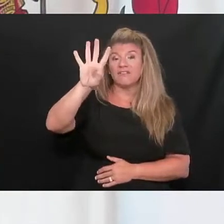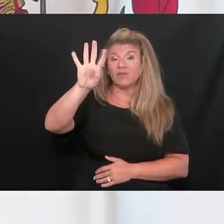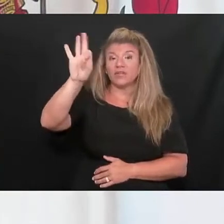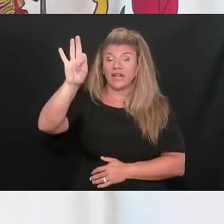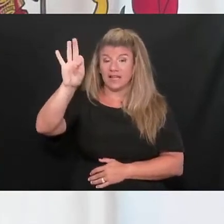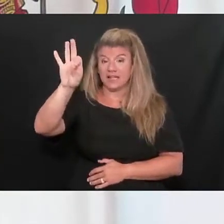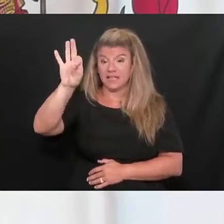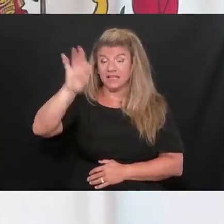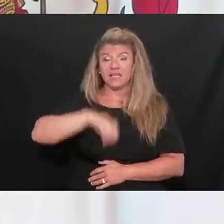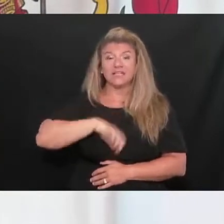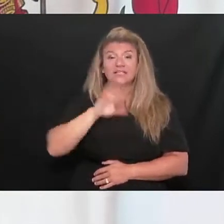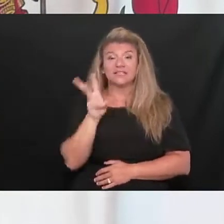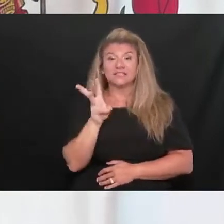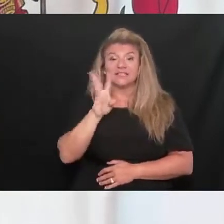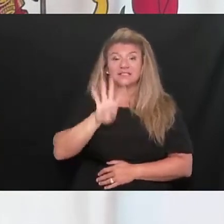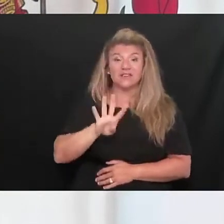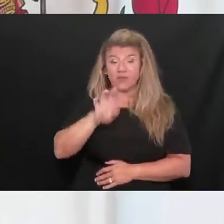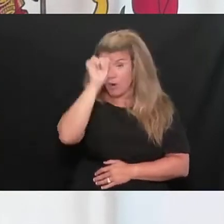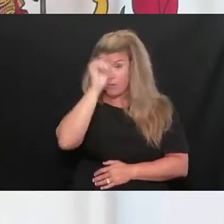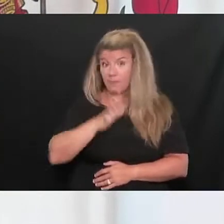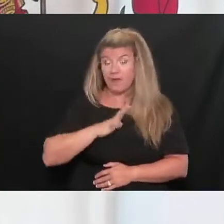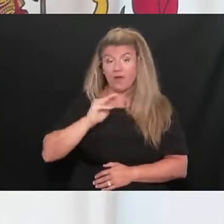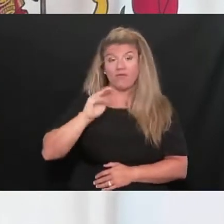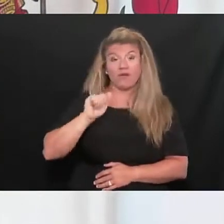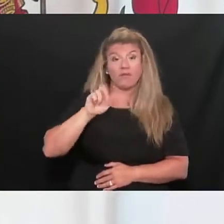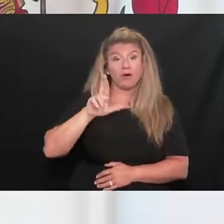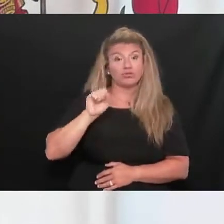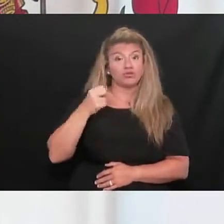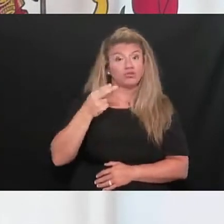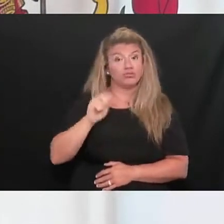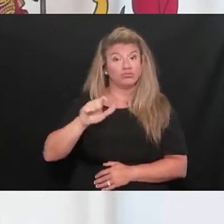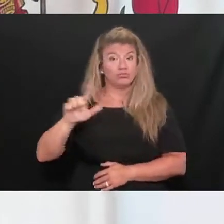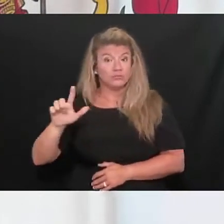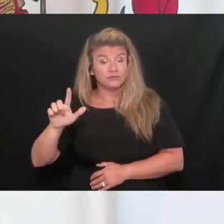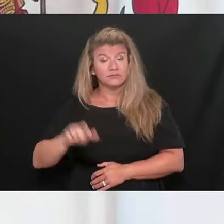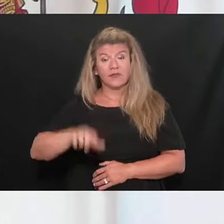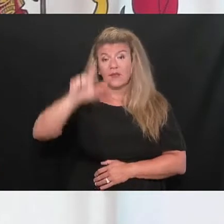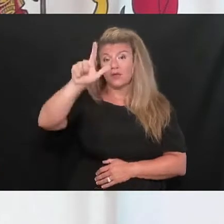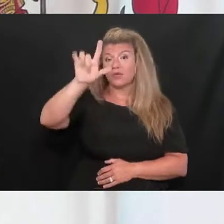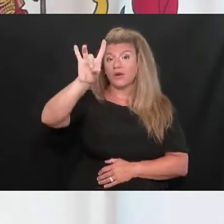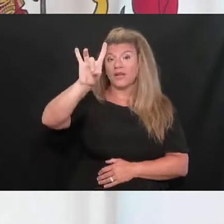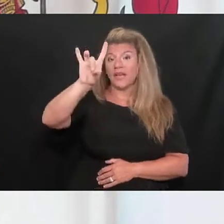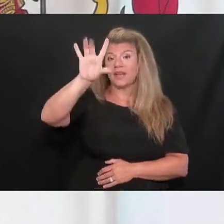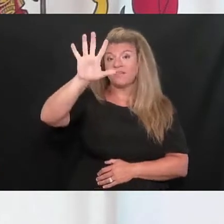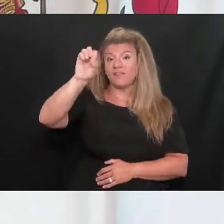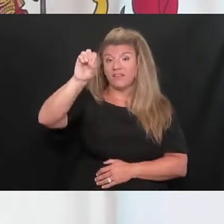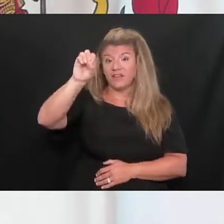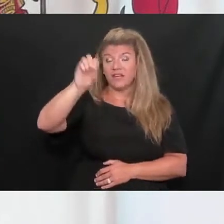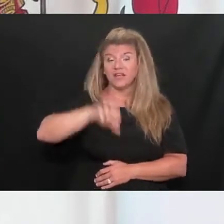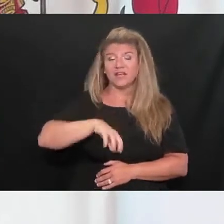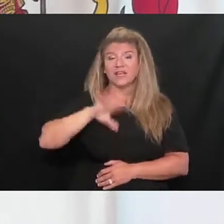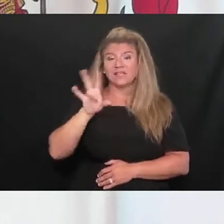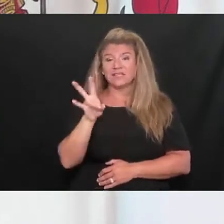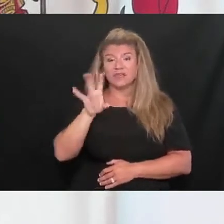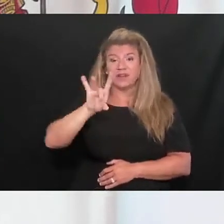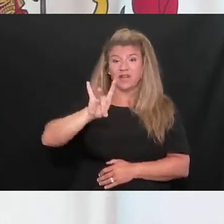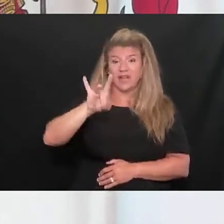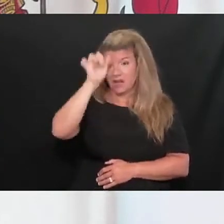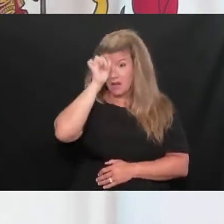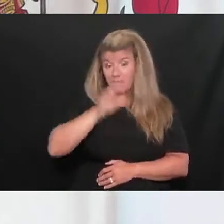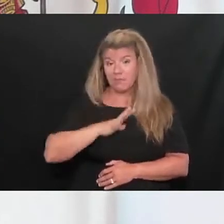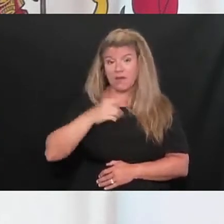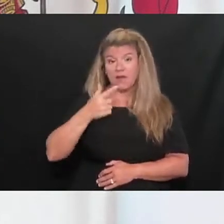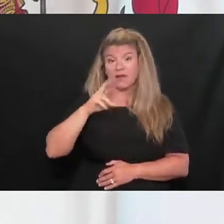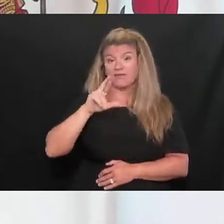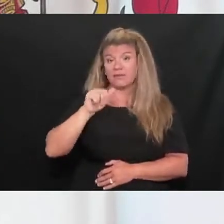2,849th death is a 64-year-old male from Marshall County. Our 2,850th death is a 78-year-old male from